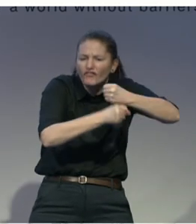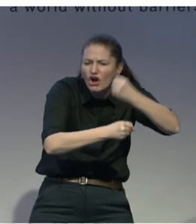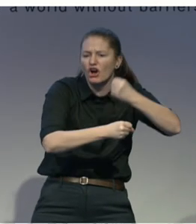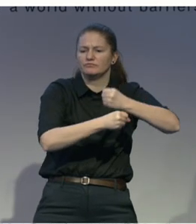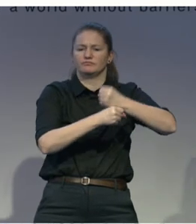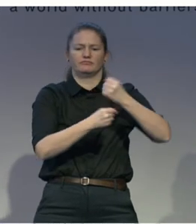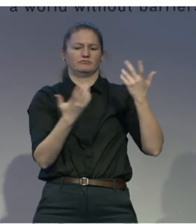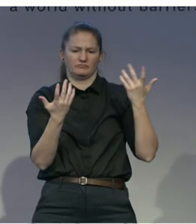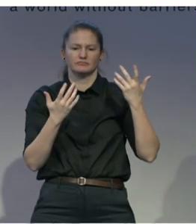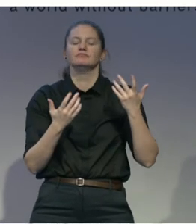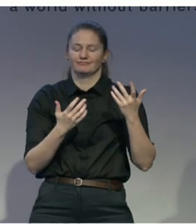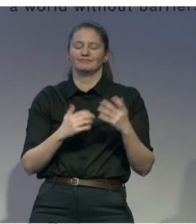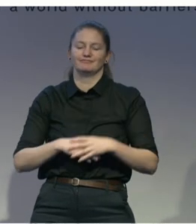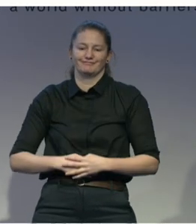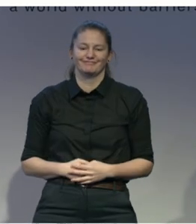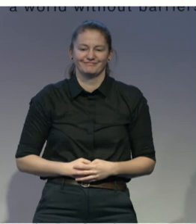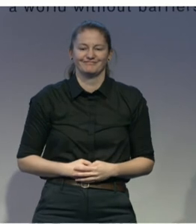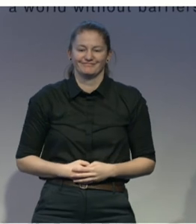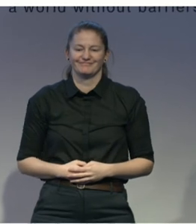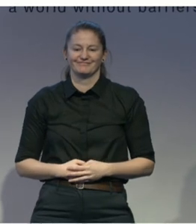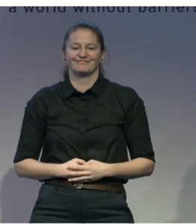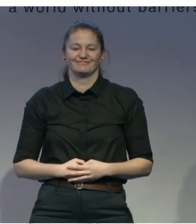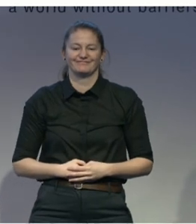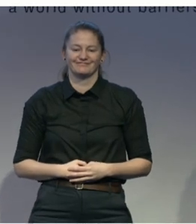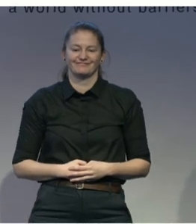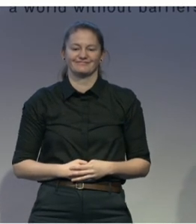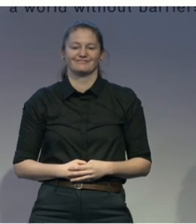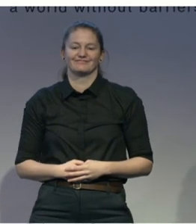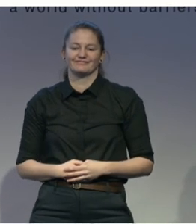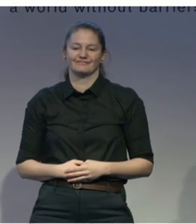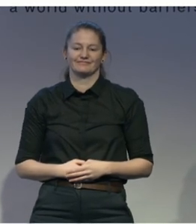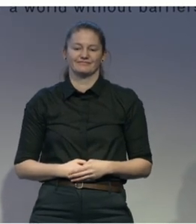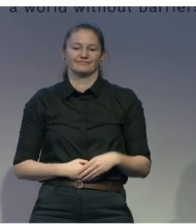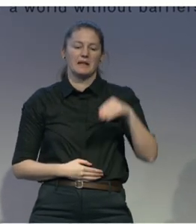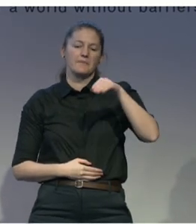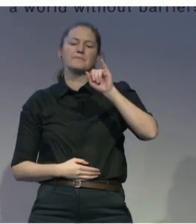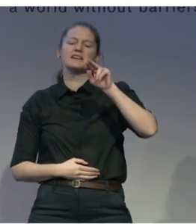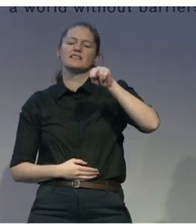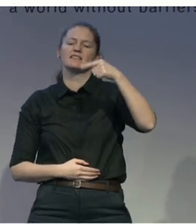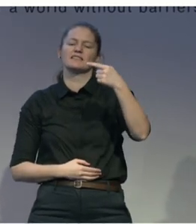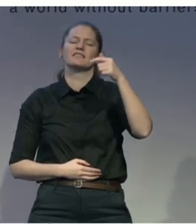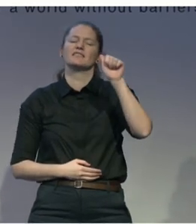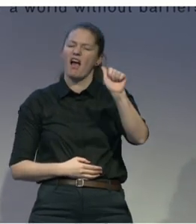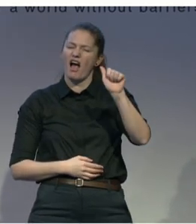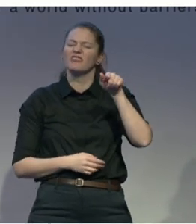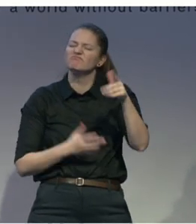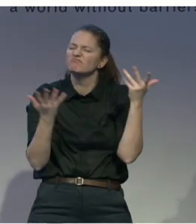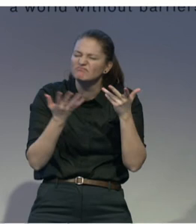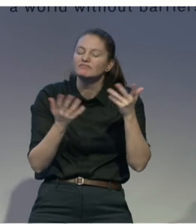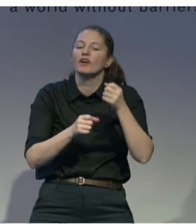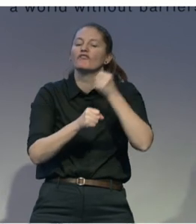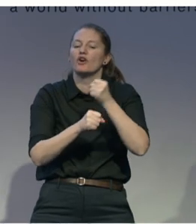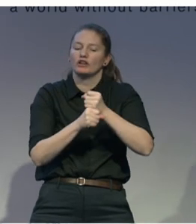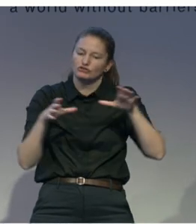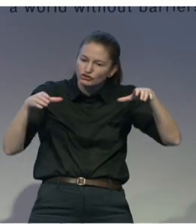As part of the Minga project, Minga means working together in Quichua, a native language